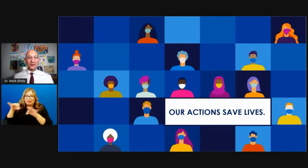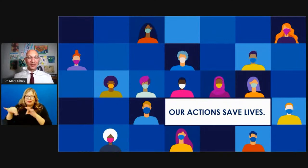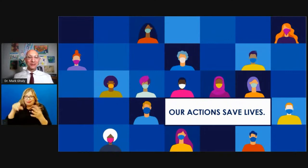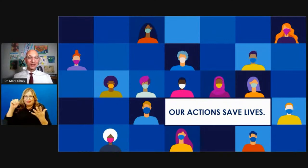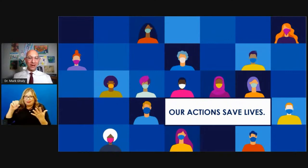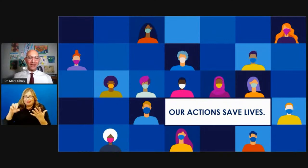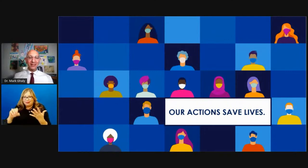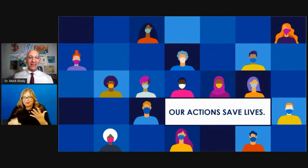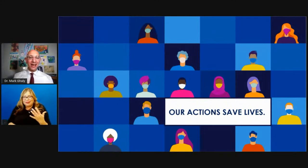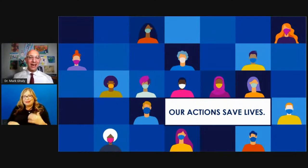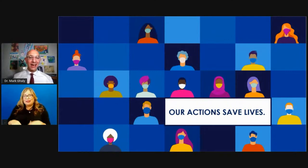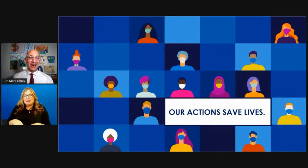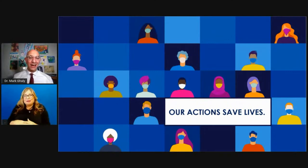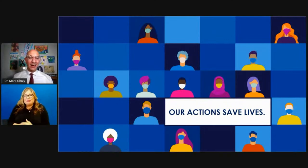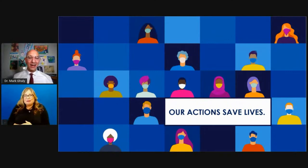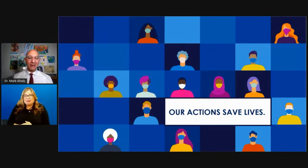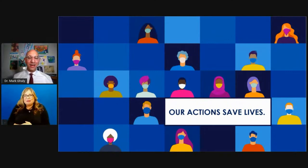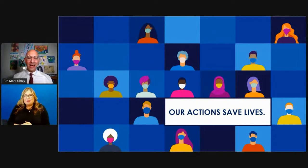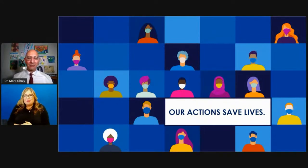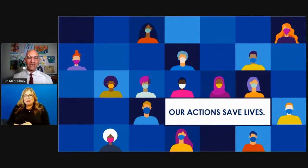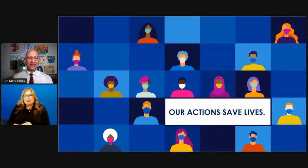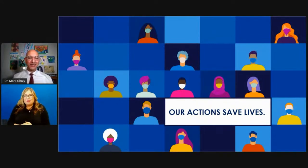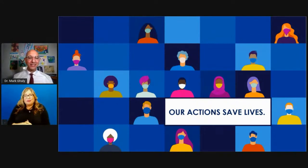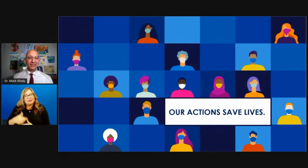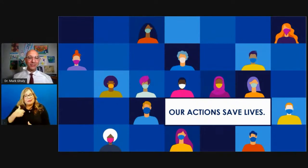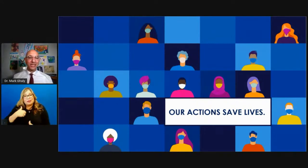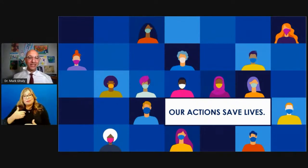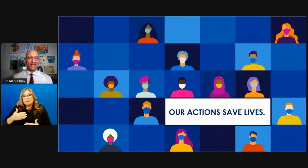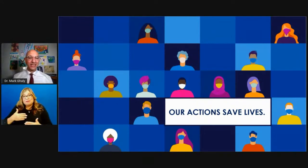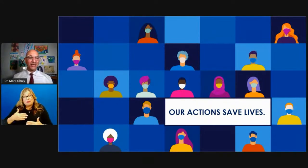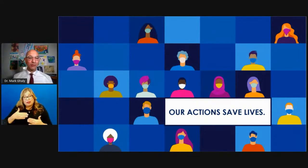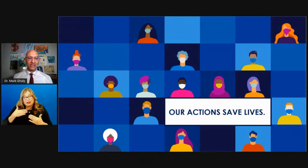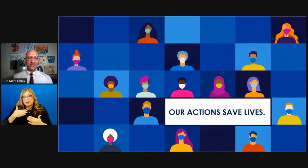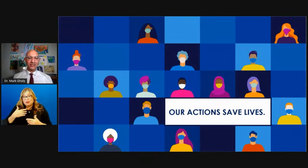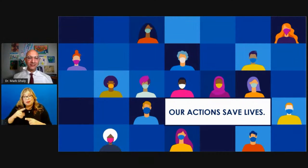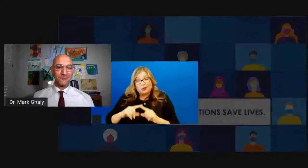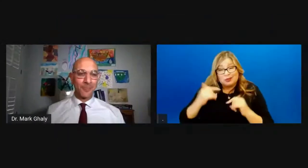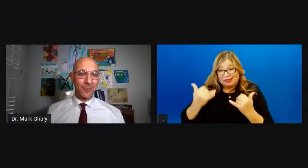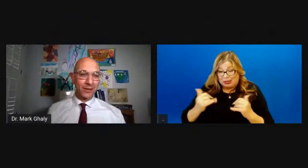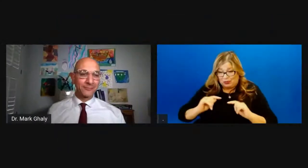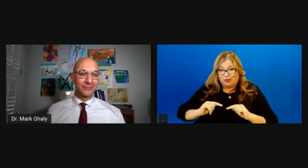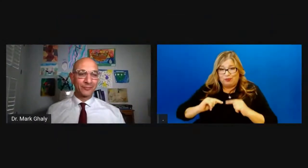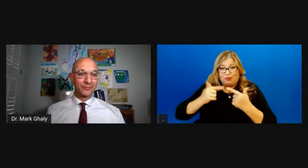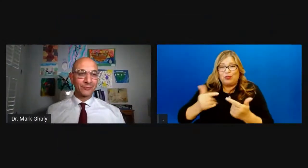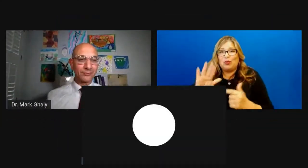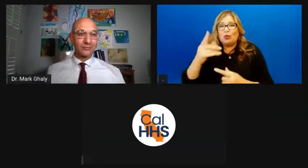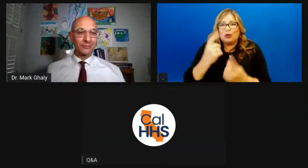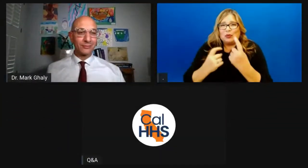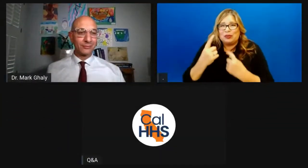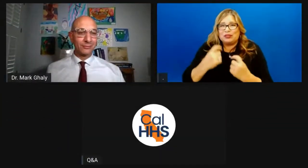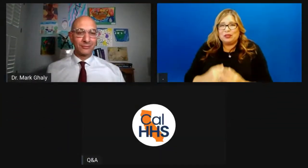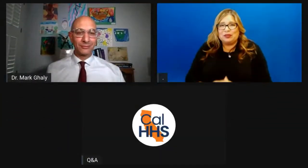as well. I'm happy to begin taking questions.